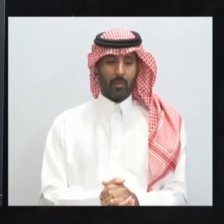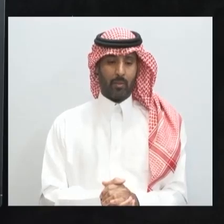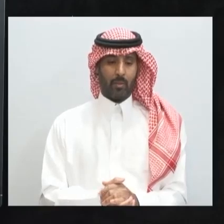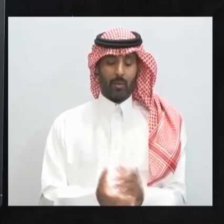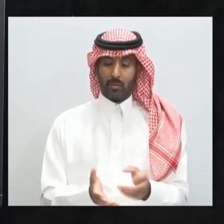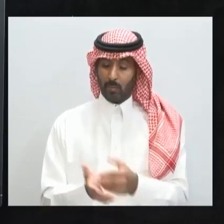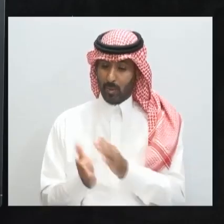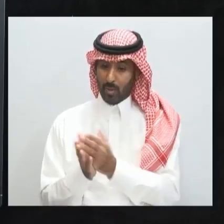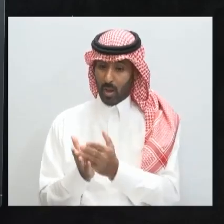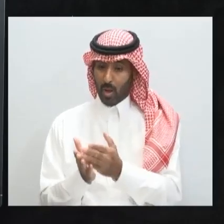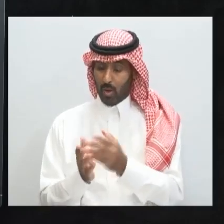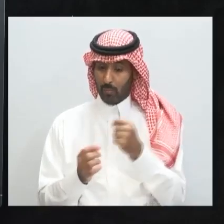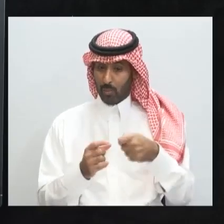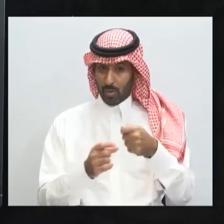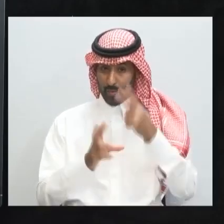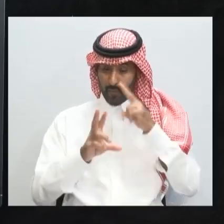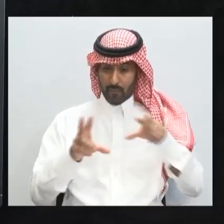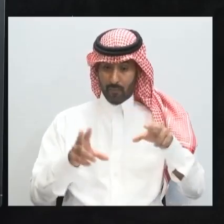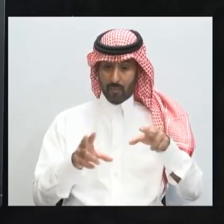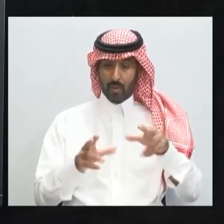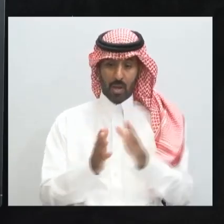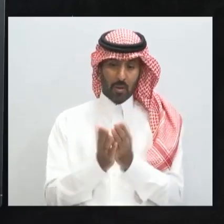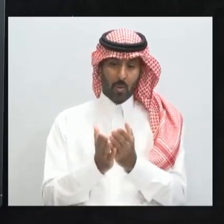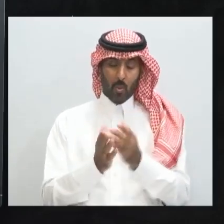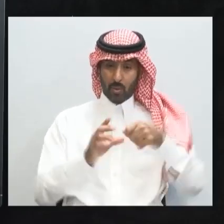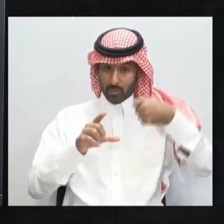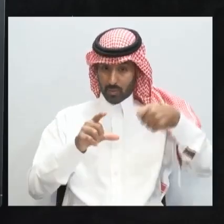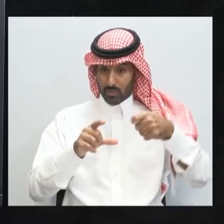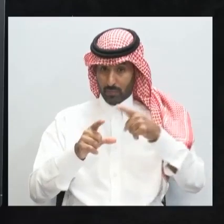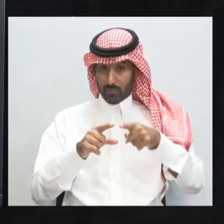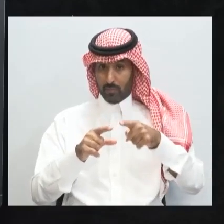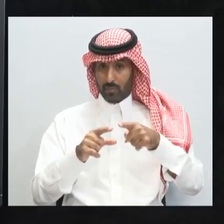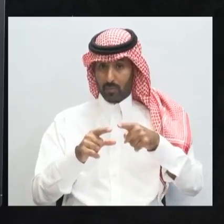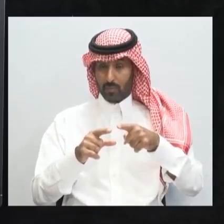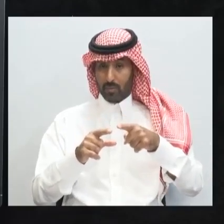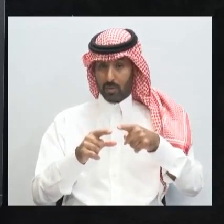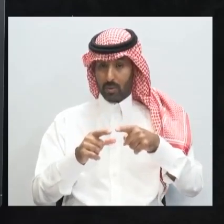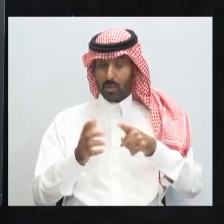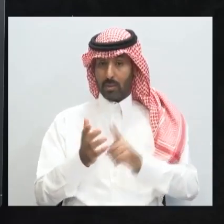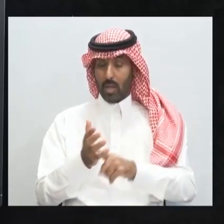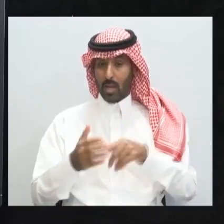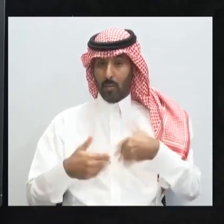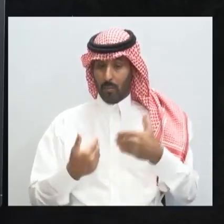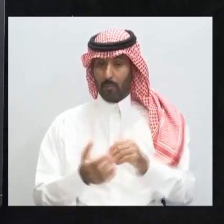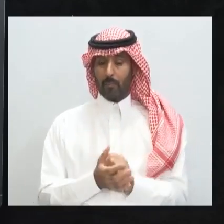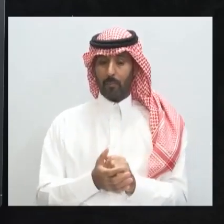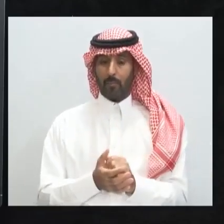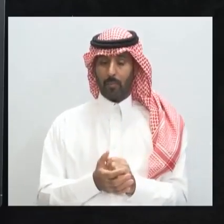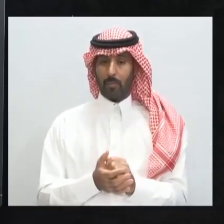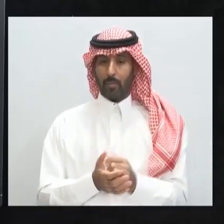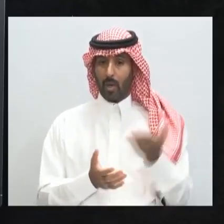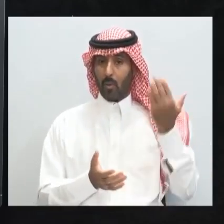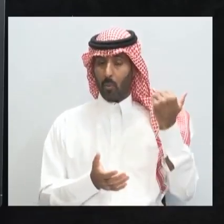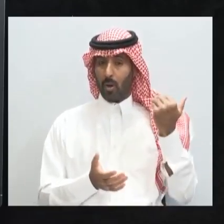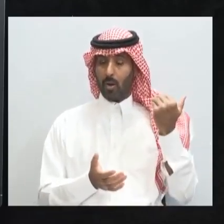Some documentaries are interesting, others aren't. So this is a separate sentence here. We know that we are talking about something